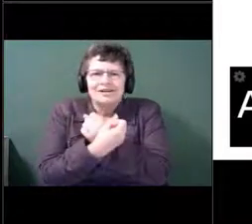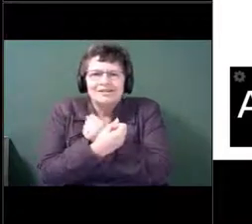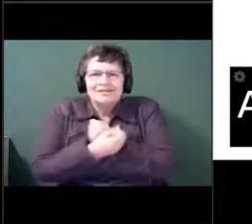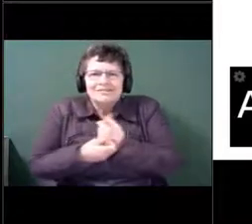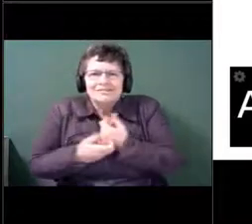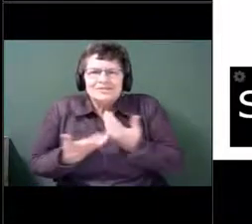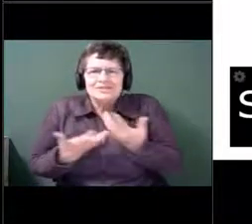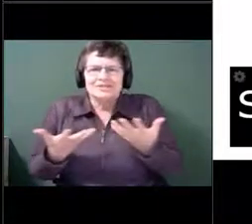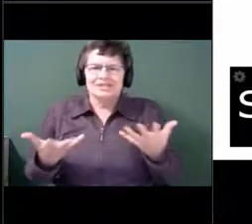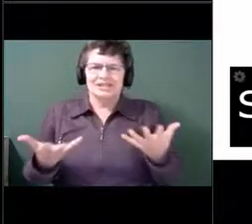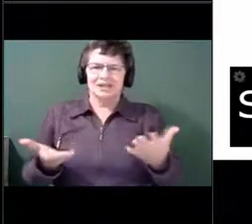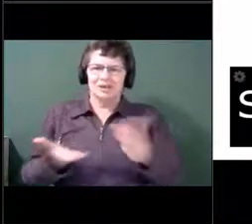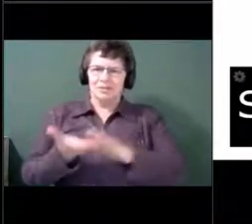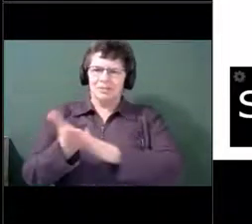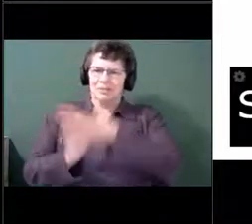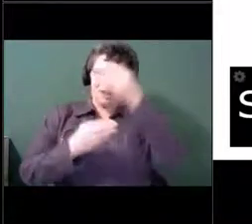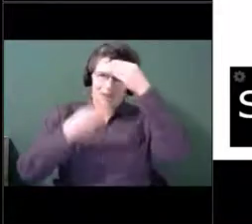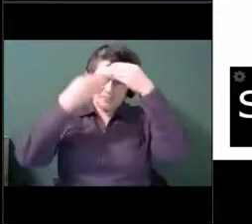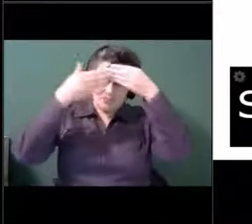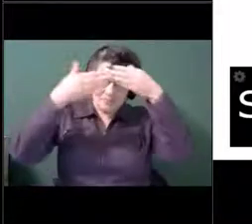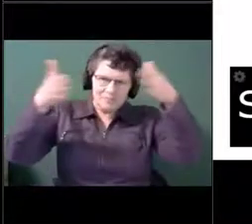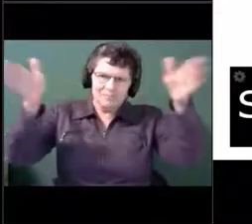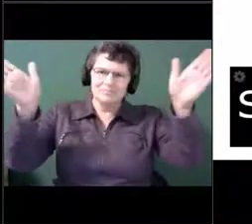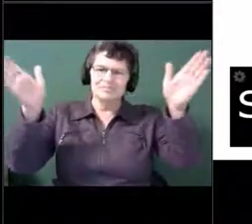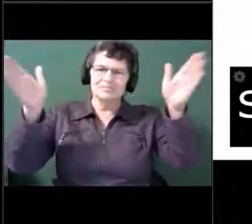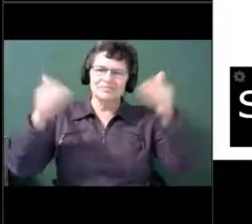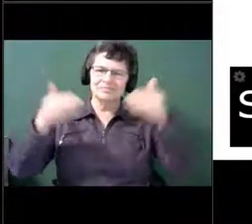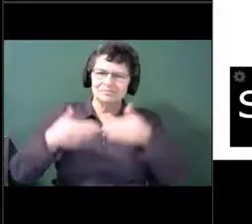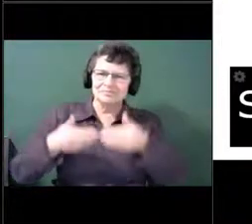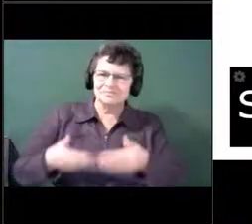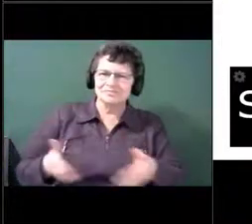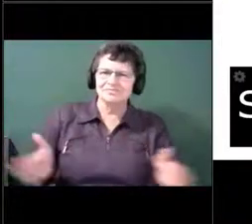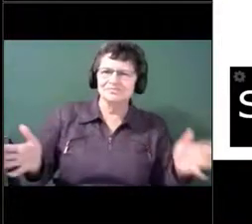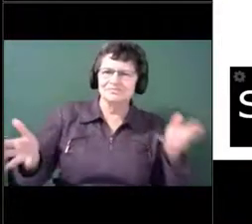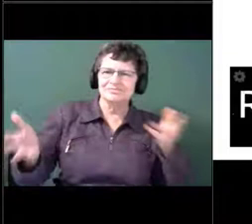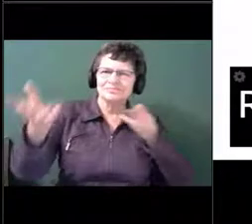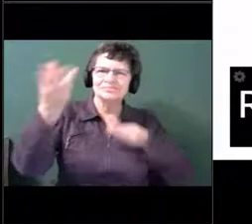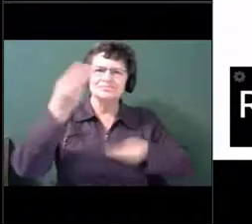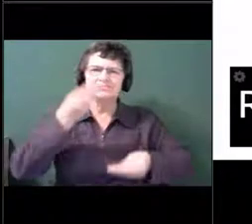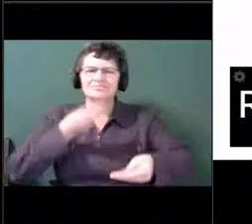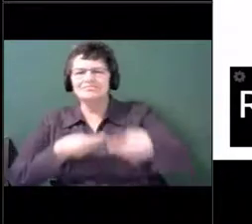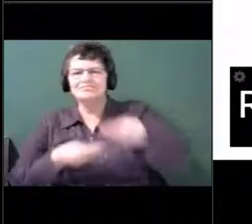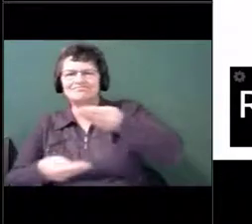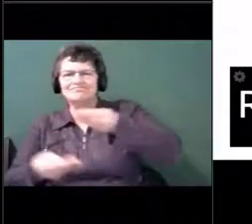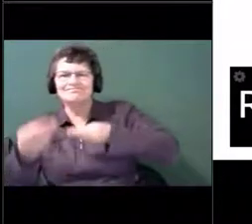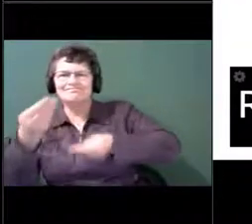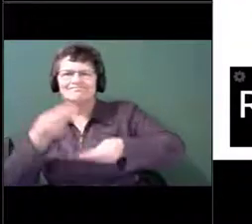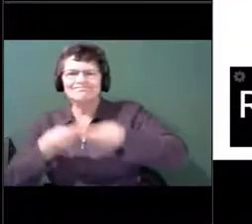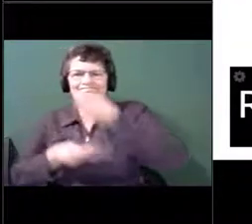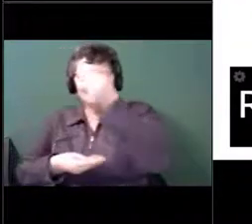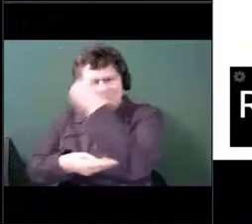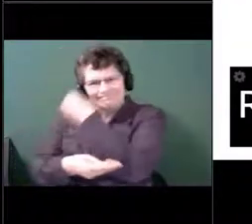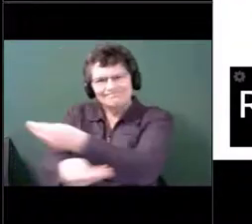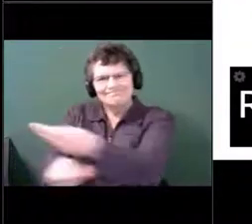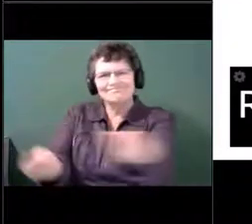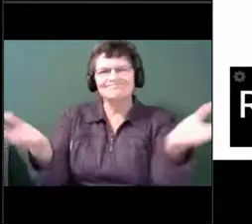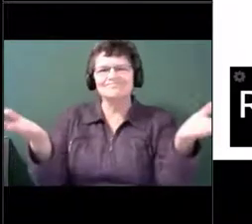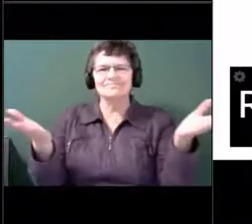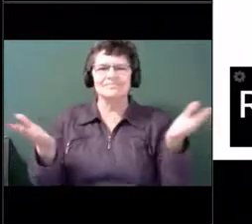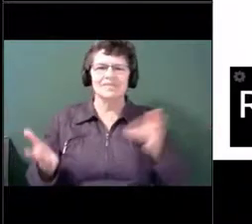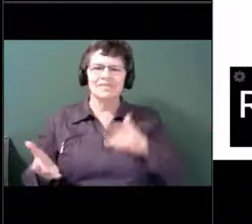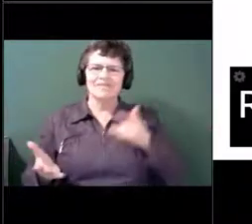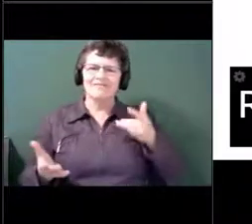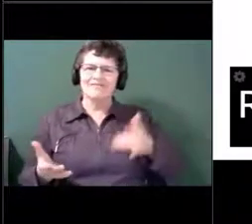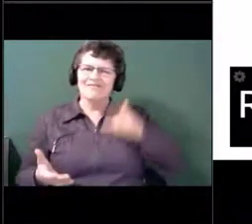to giving, to receiving, and to sharing, to feel our innermost thoughts, to